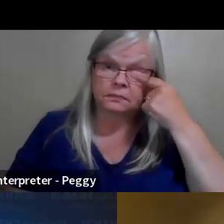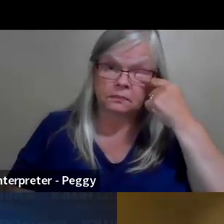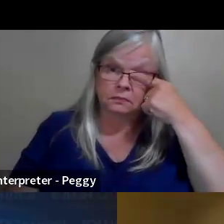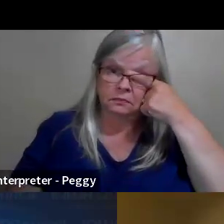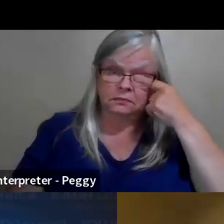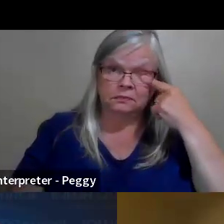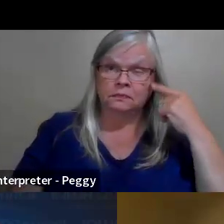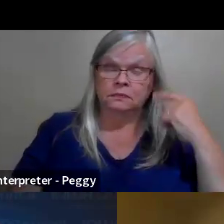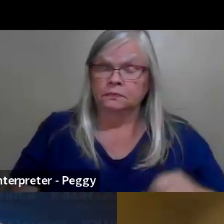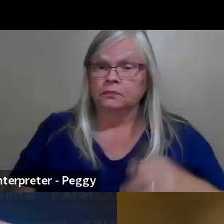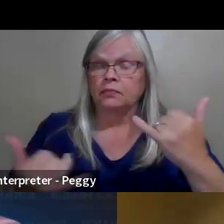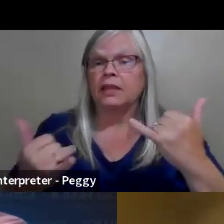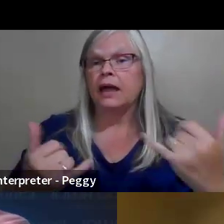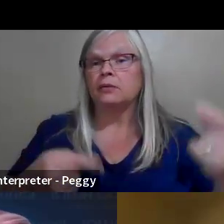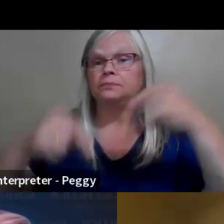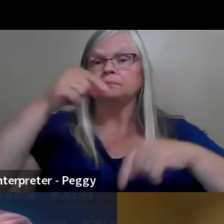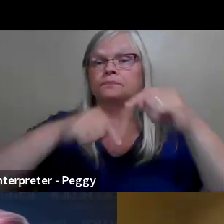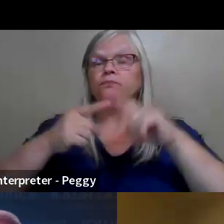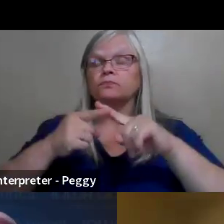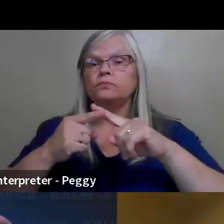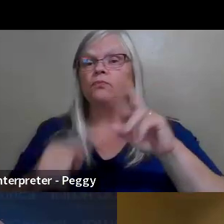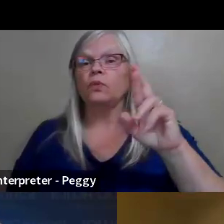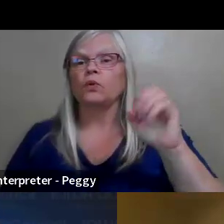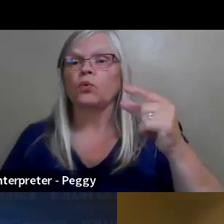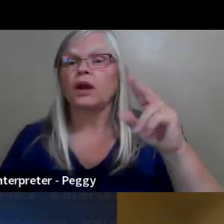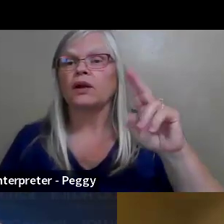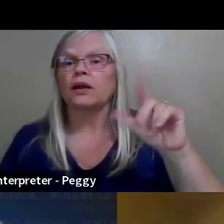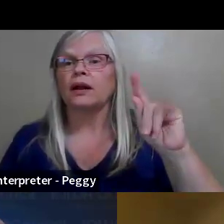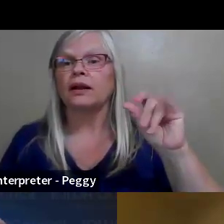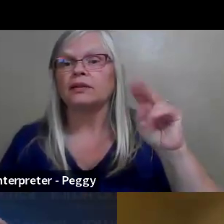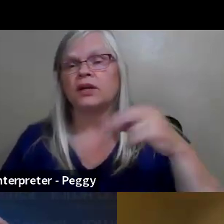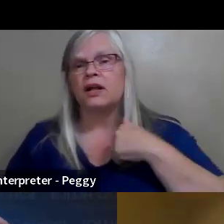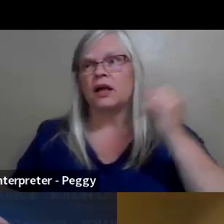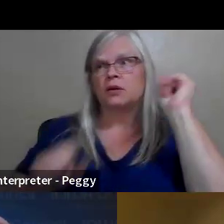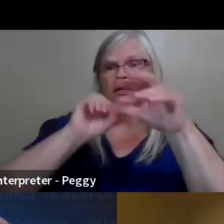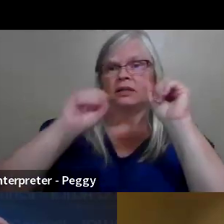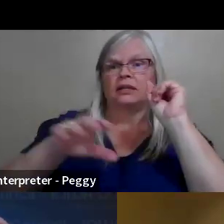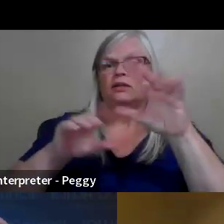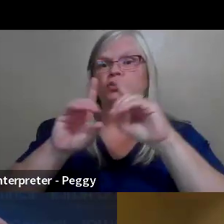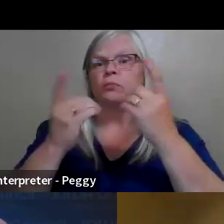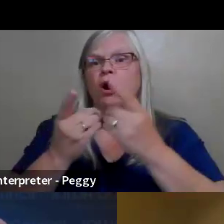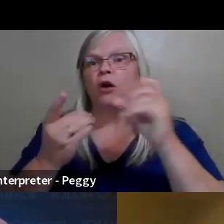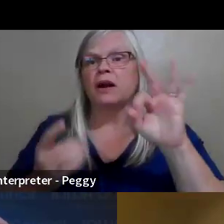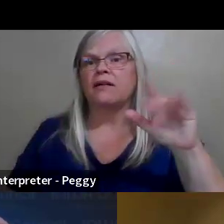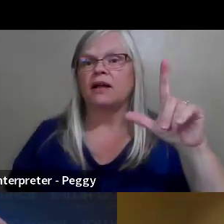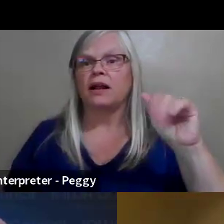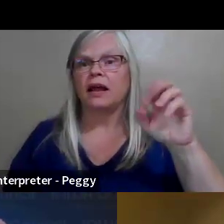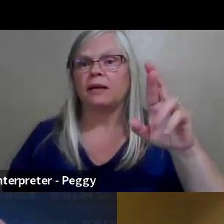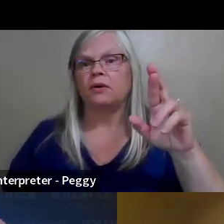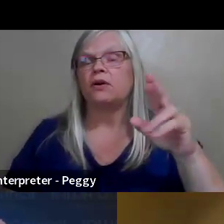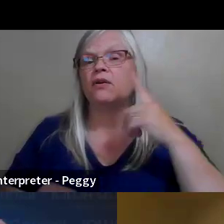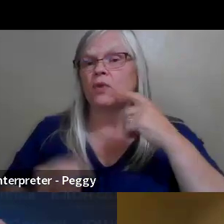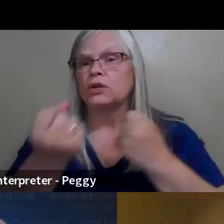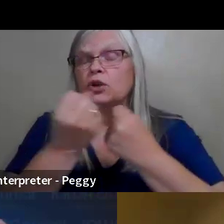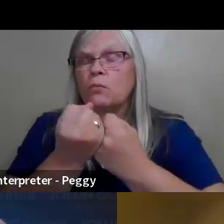back to the regulation, it's very important that we flood the Department of Labor with support from the disability